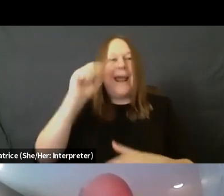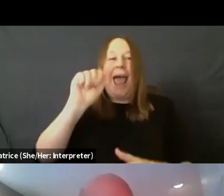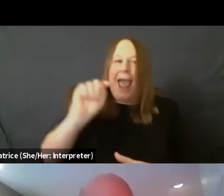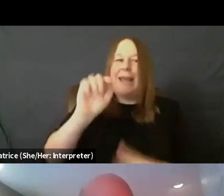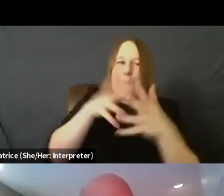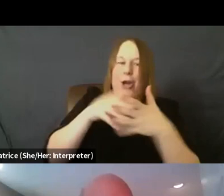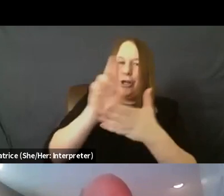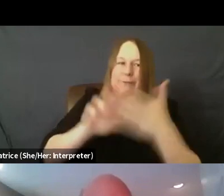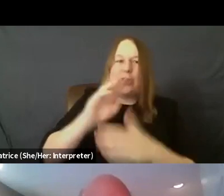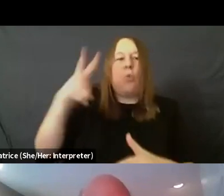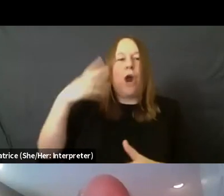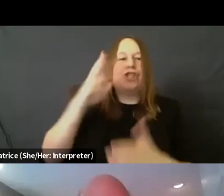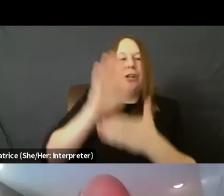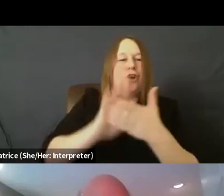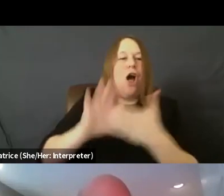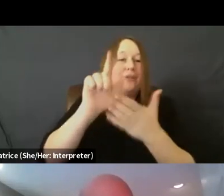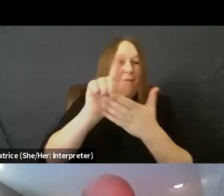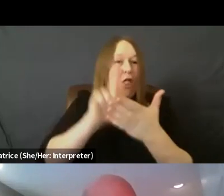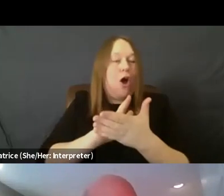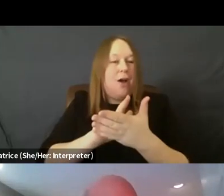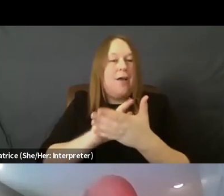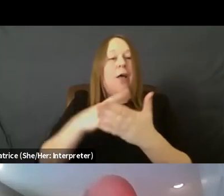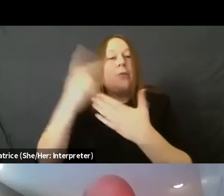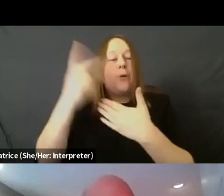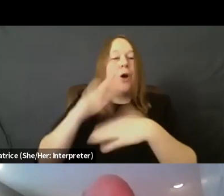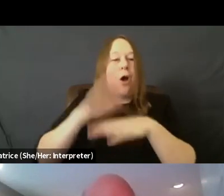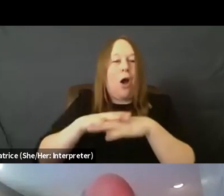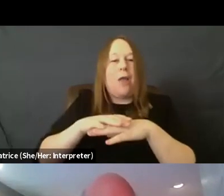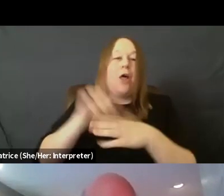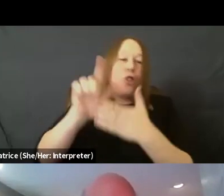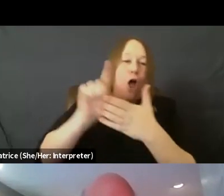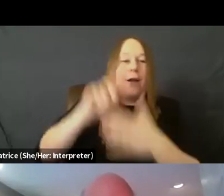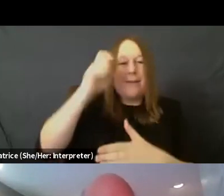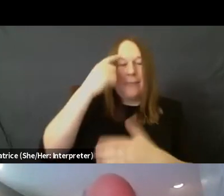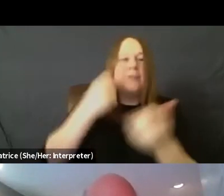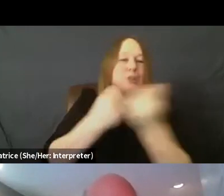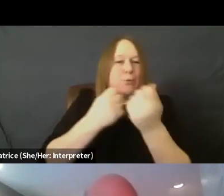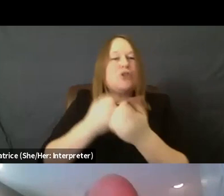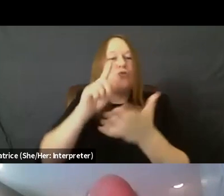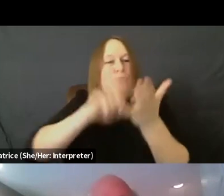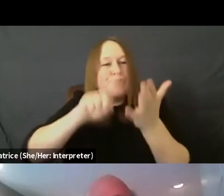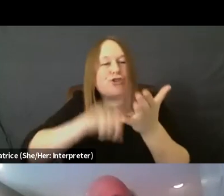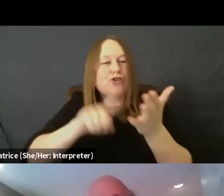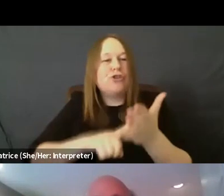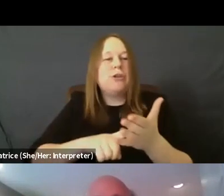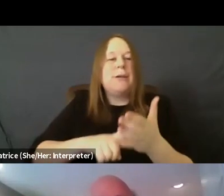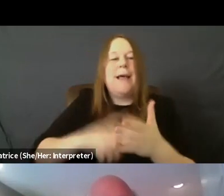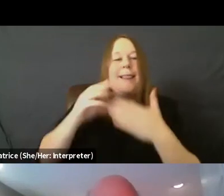University Washington College of Law. The Program on Law and Government supports research,